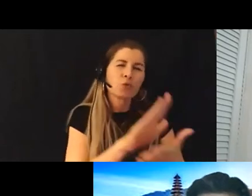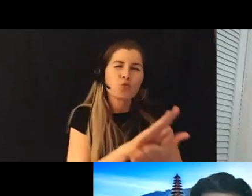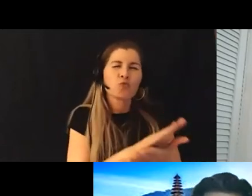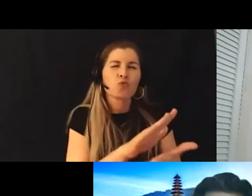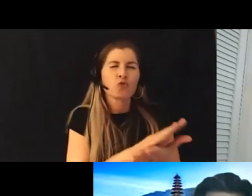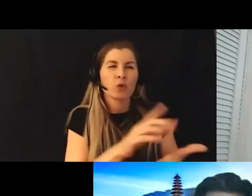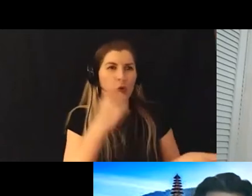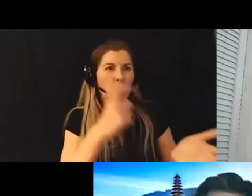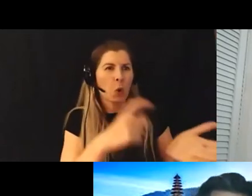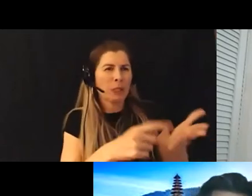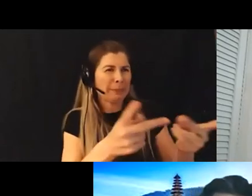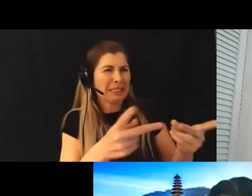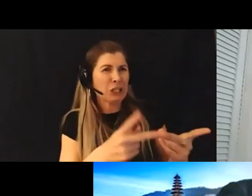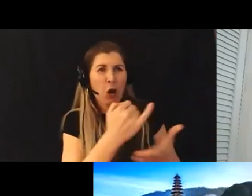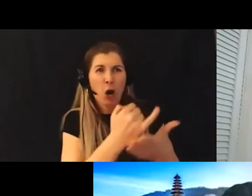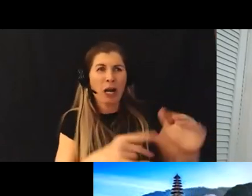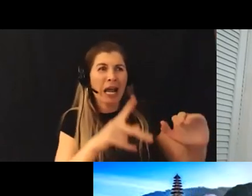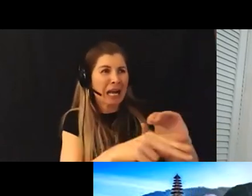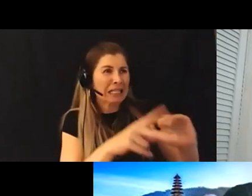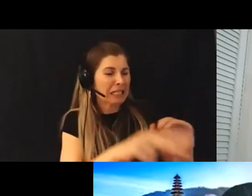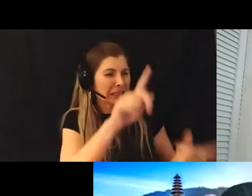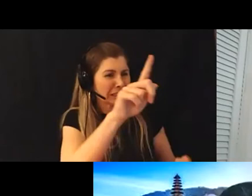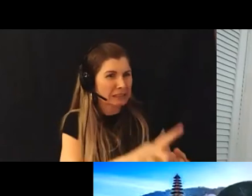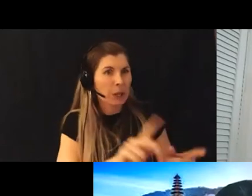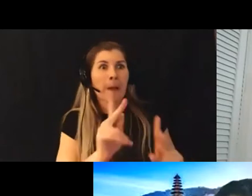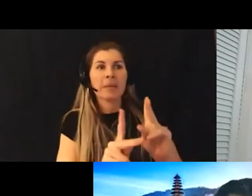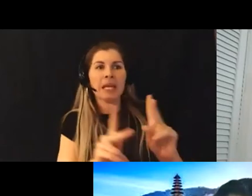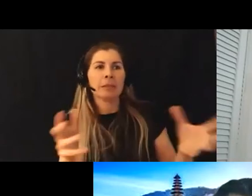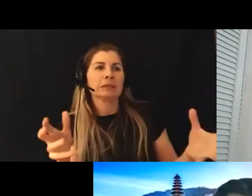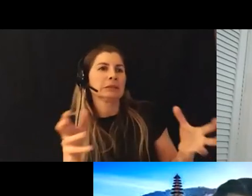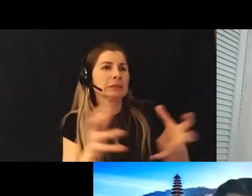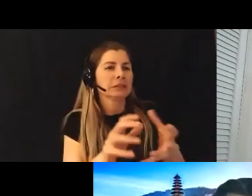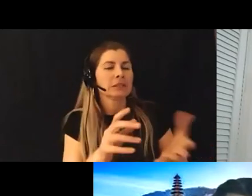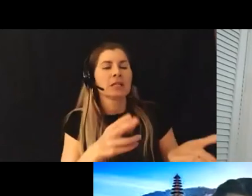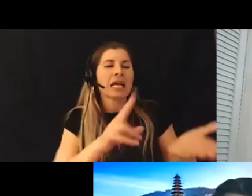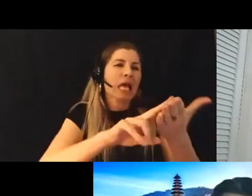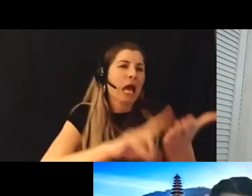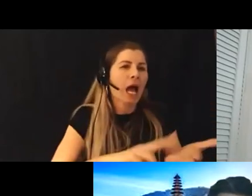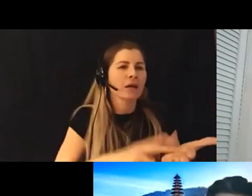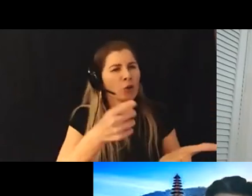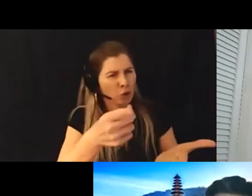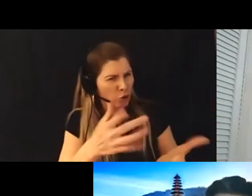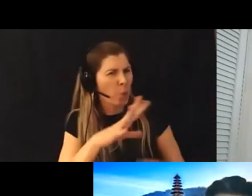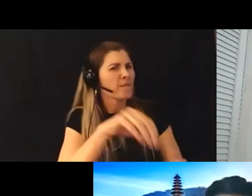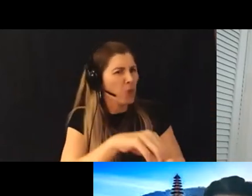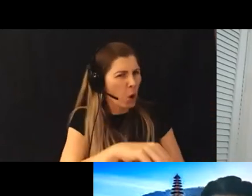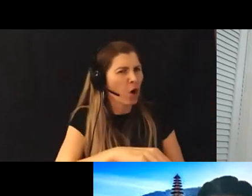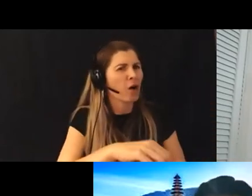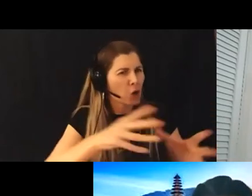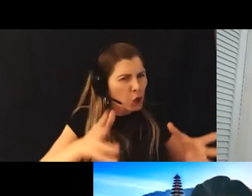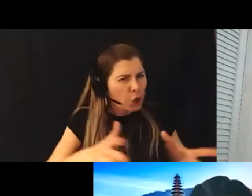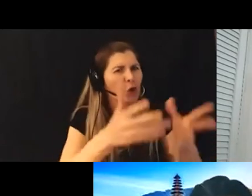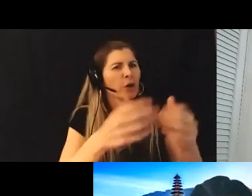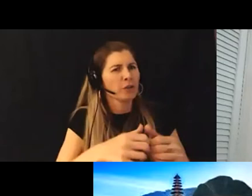cut, and there's public functions where people are coming together or signing up petitions, you stand too. Like we all, that three-legged